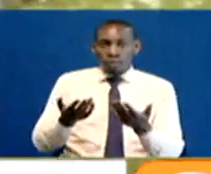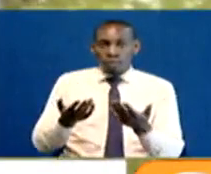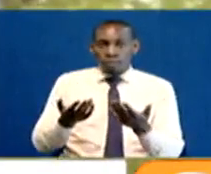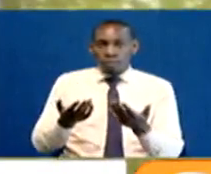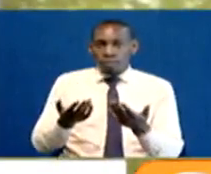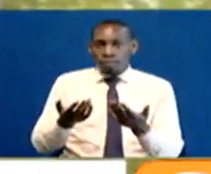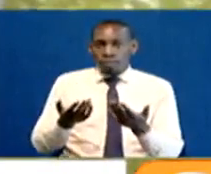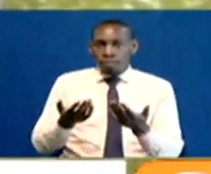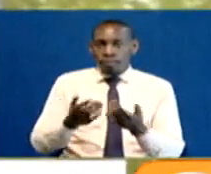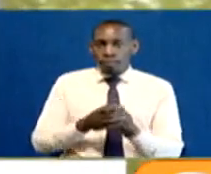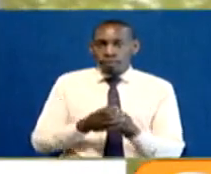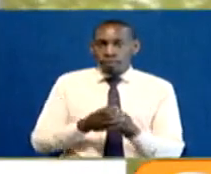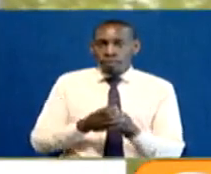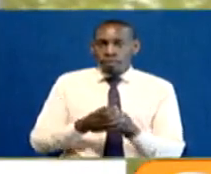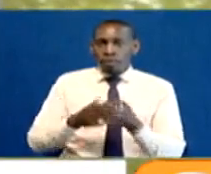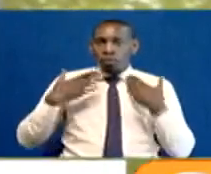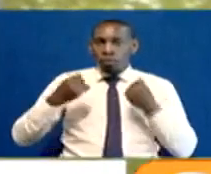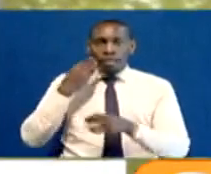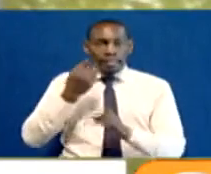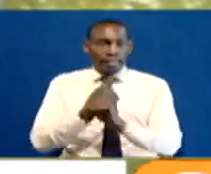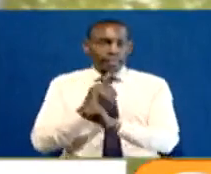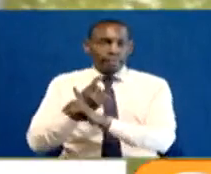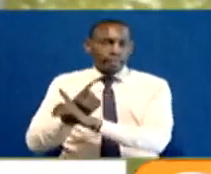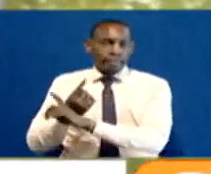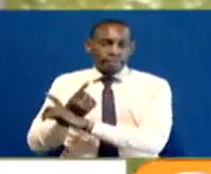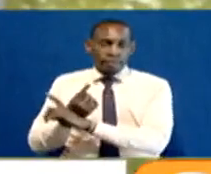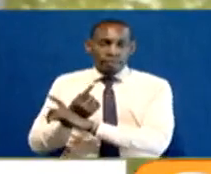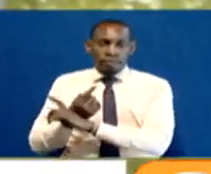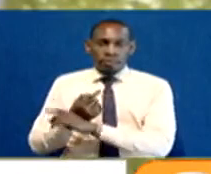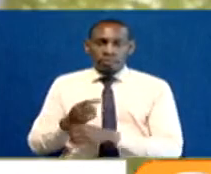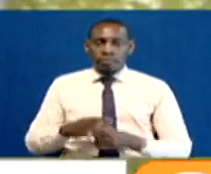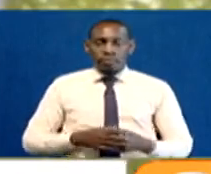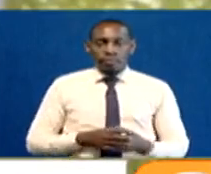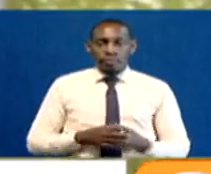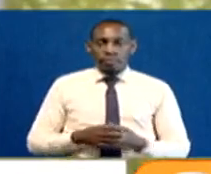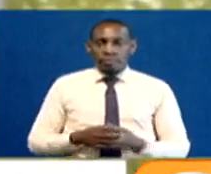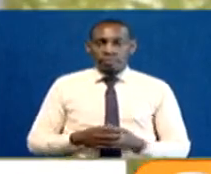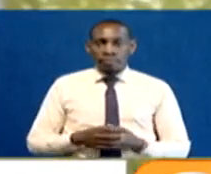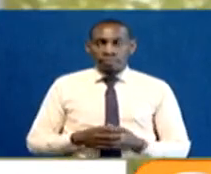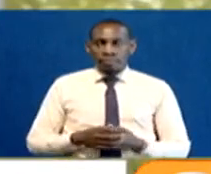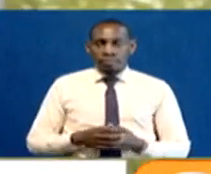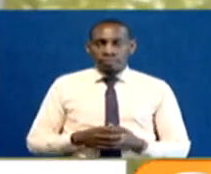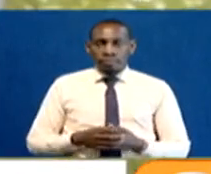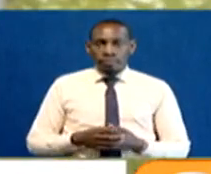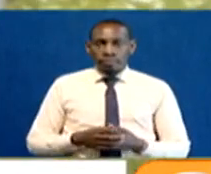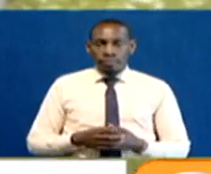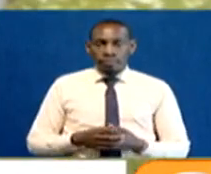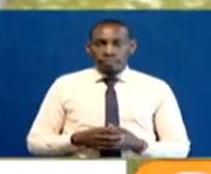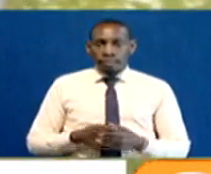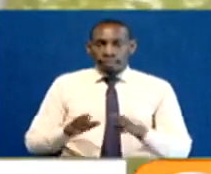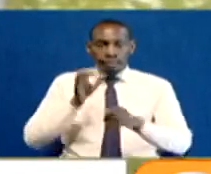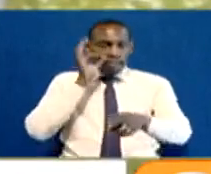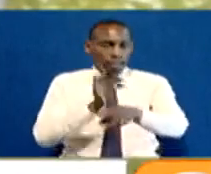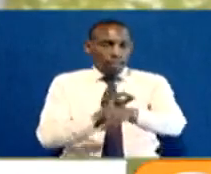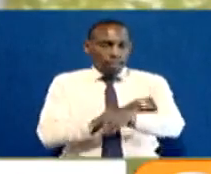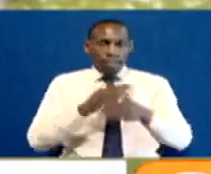magonjwa kama ya arthritis, ugonjwa wa tuseme ni joint ziko na uchungu. Kama vidonda